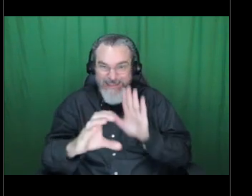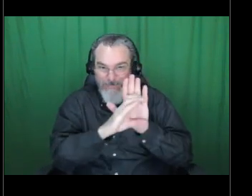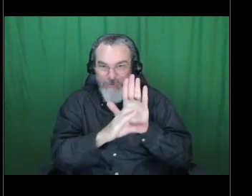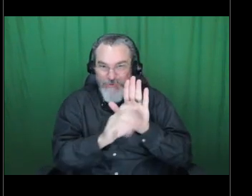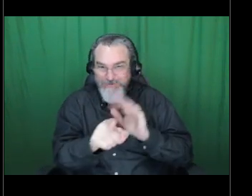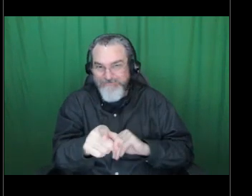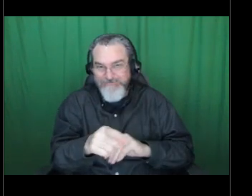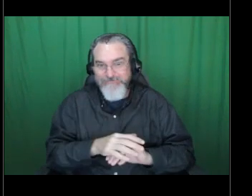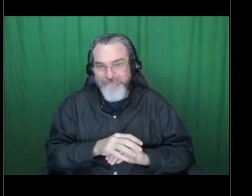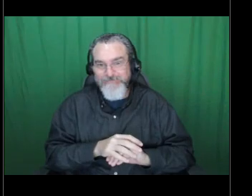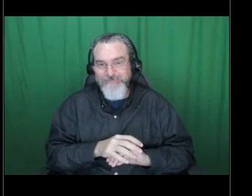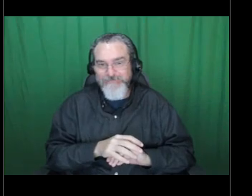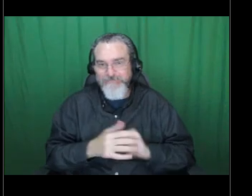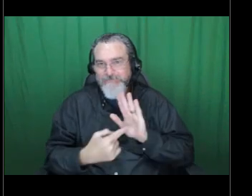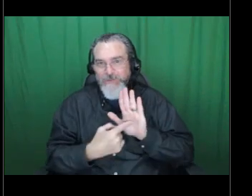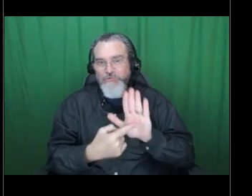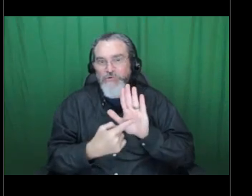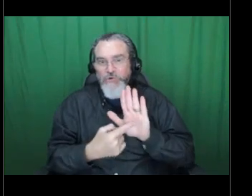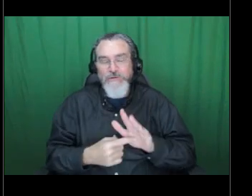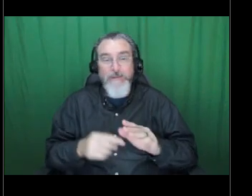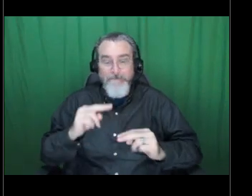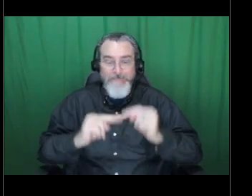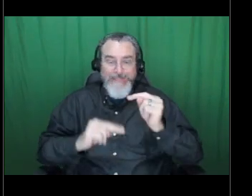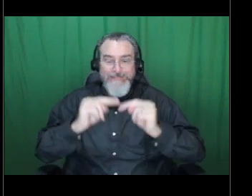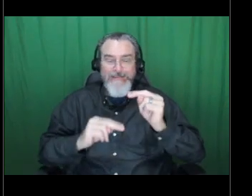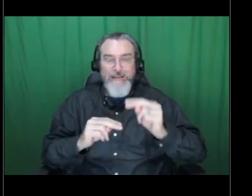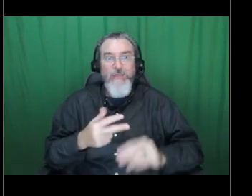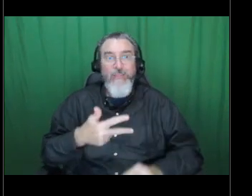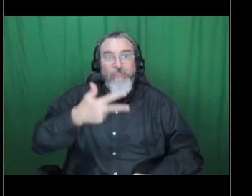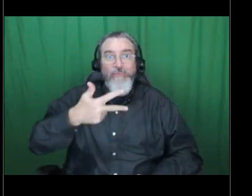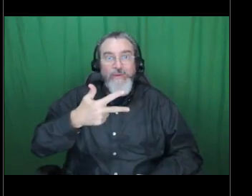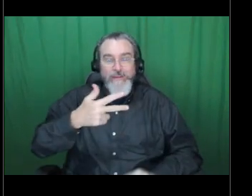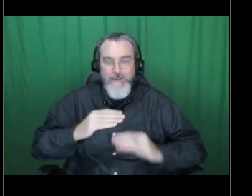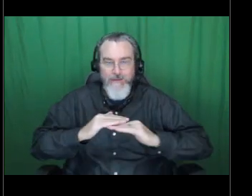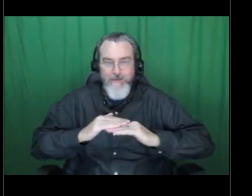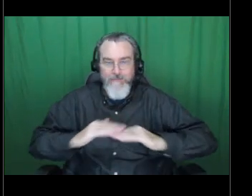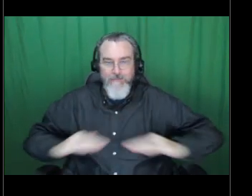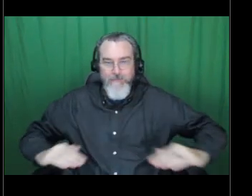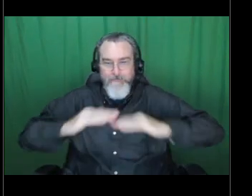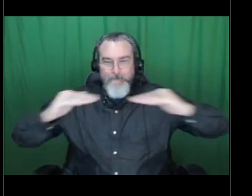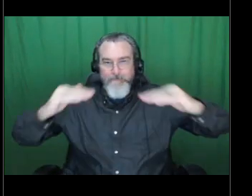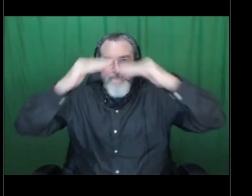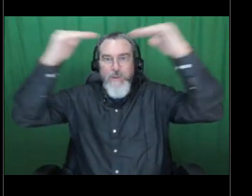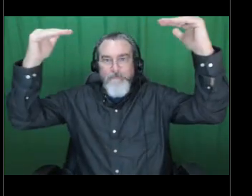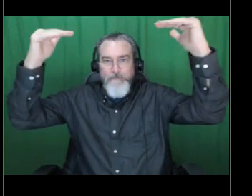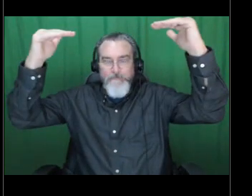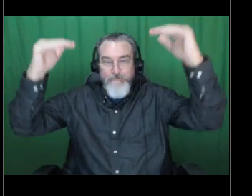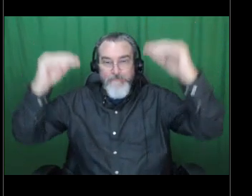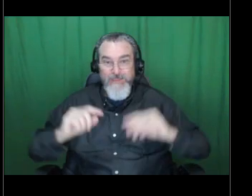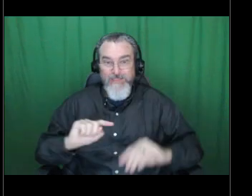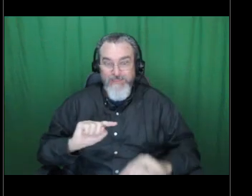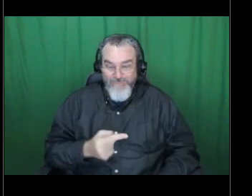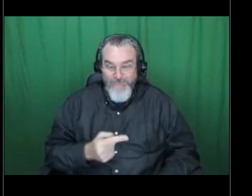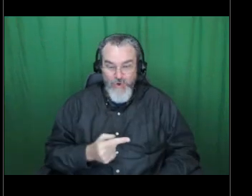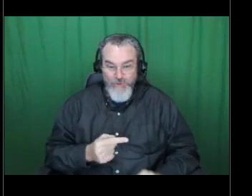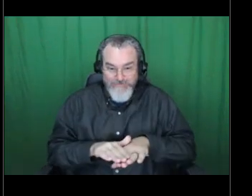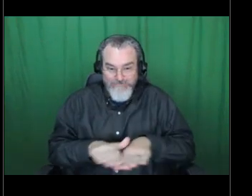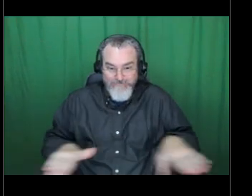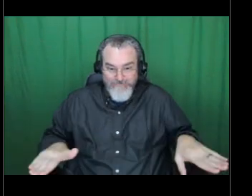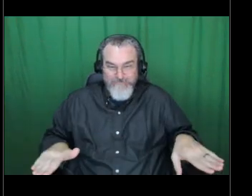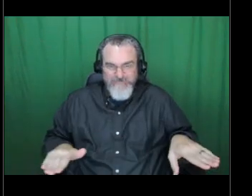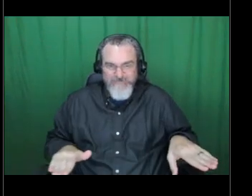shows a 3-story building. The first story, which is at grade level,